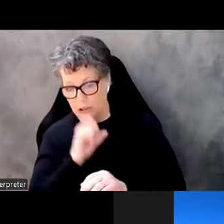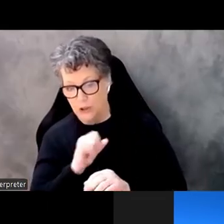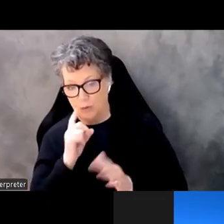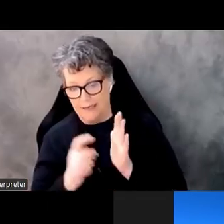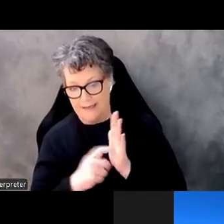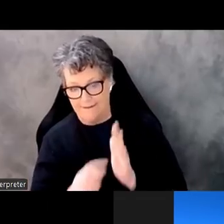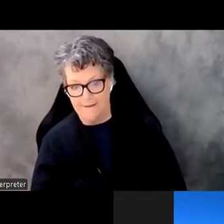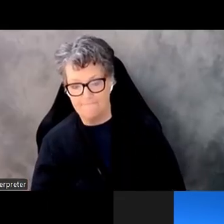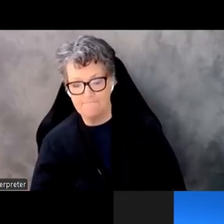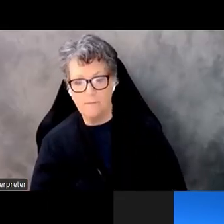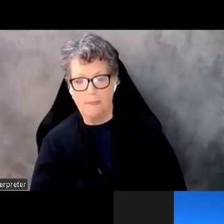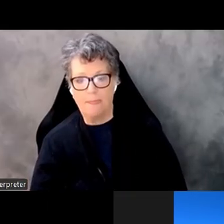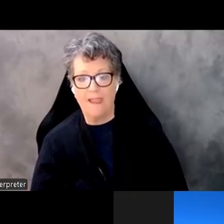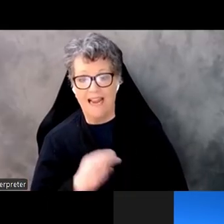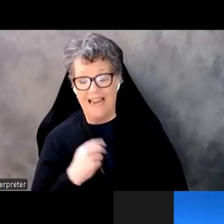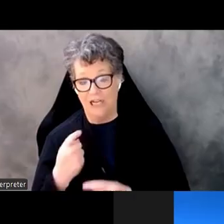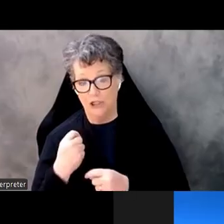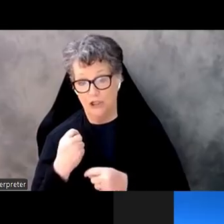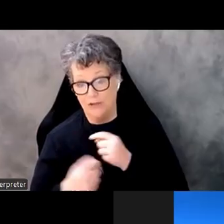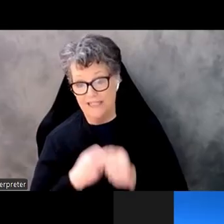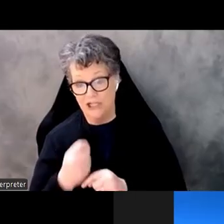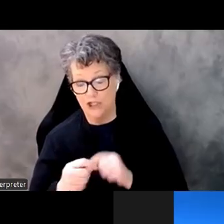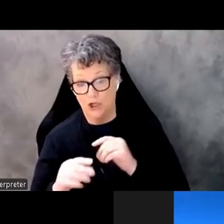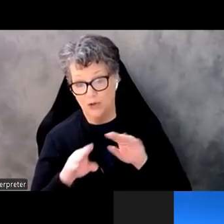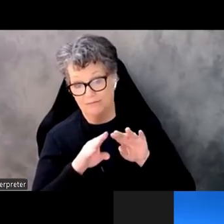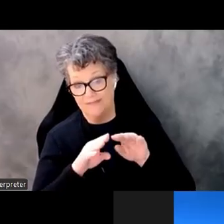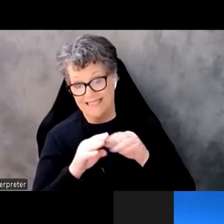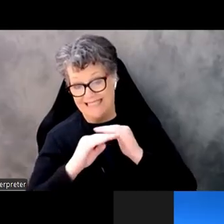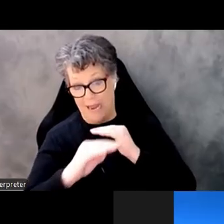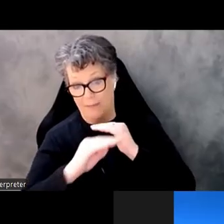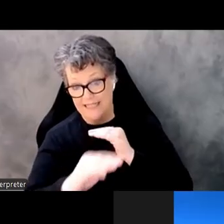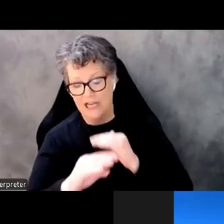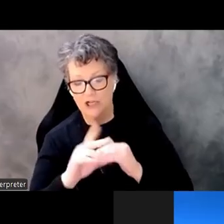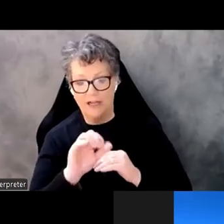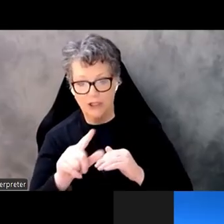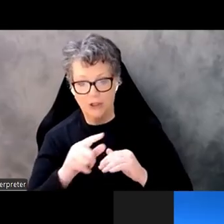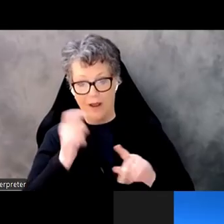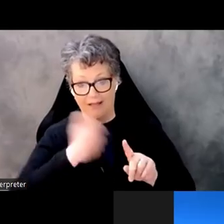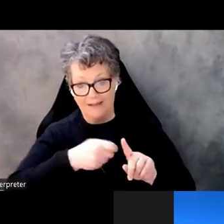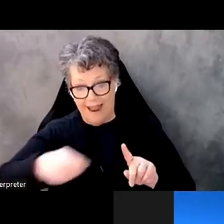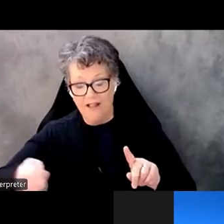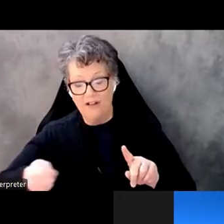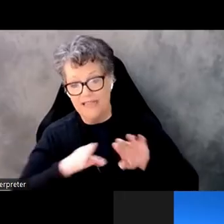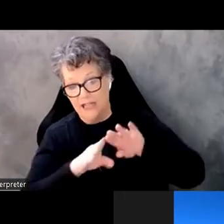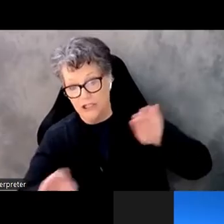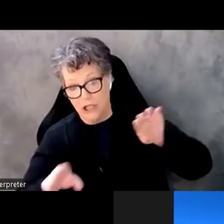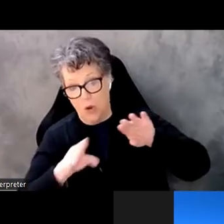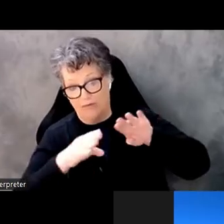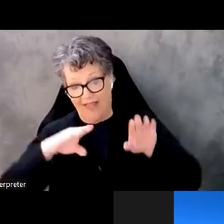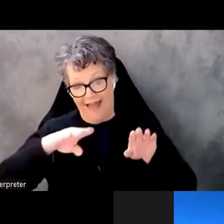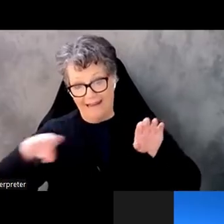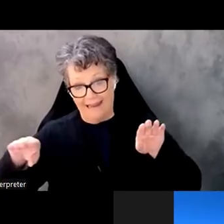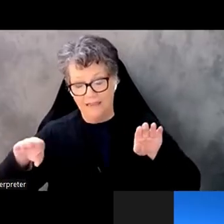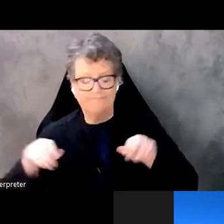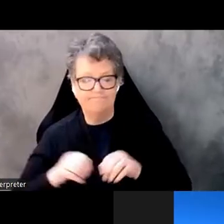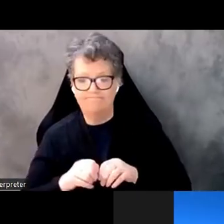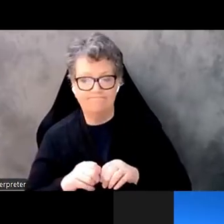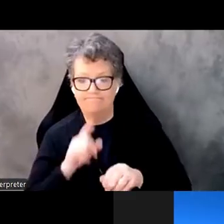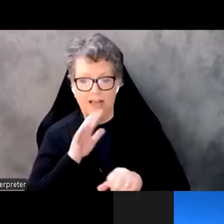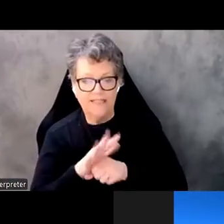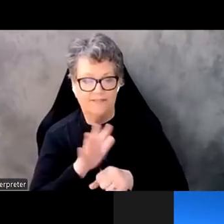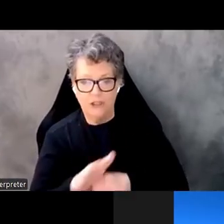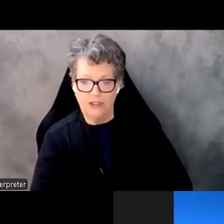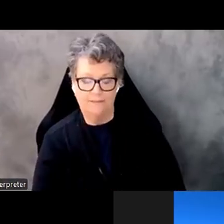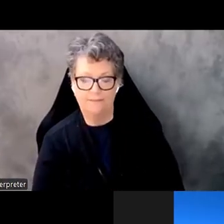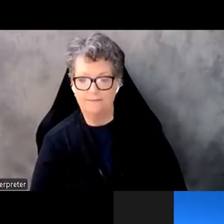identified, and traditional stabilization methods such as soil nails and slope flattening will be insufficient for this particular